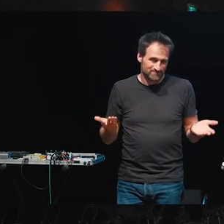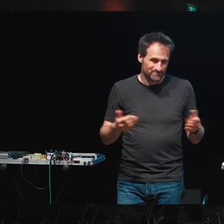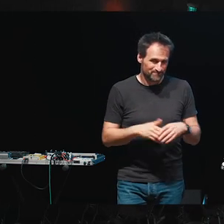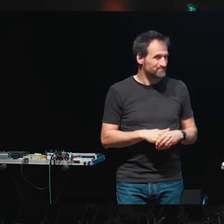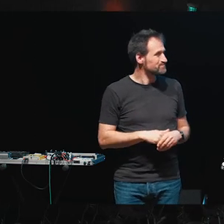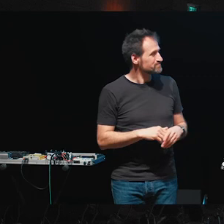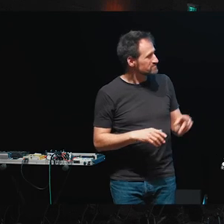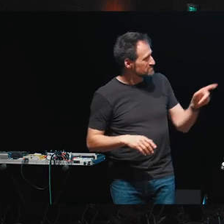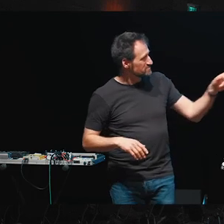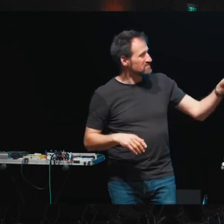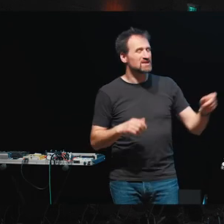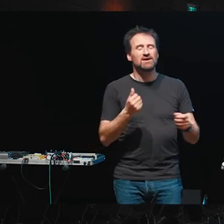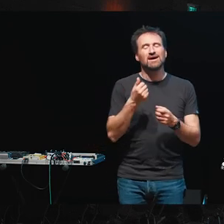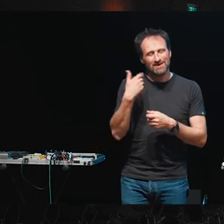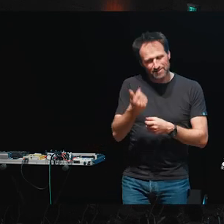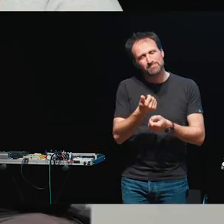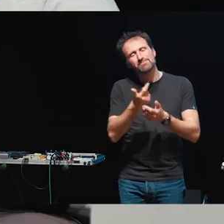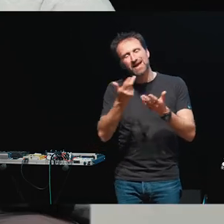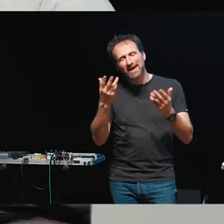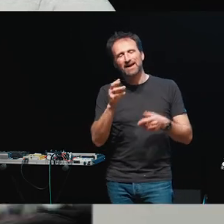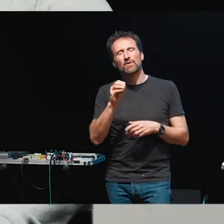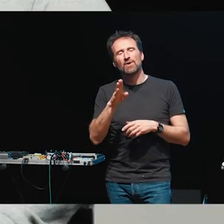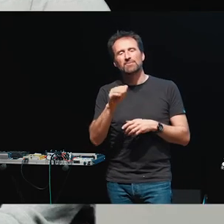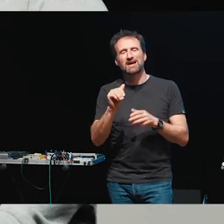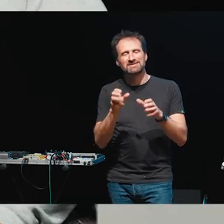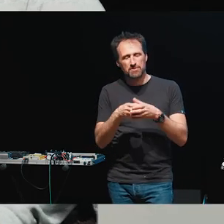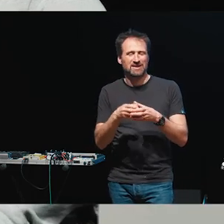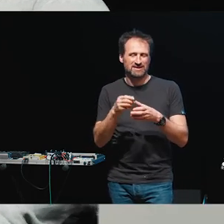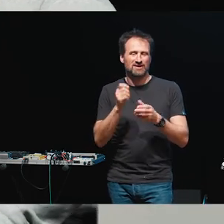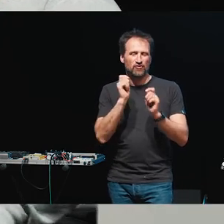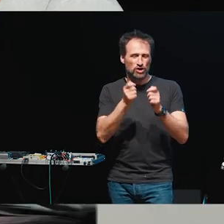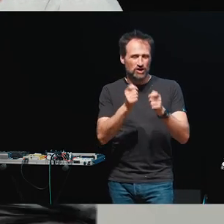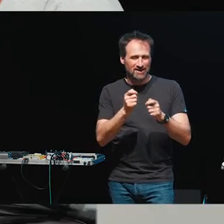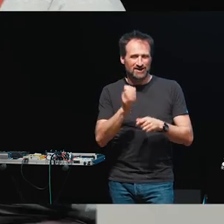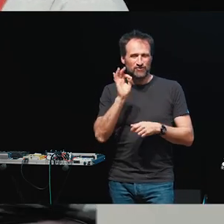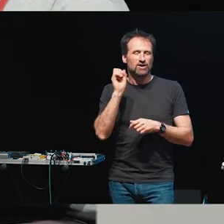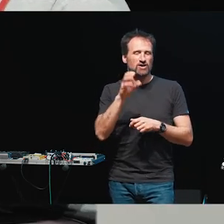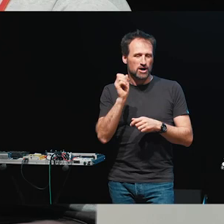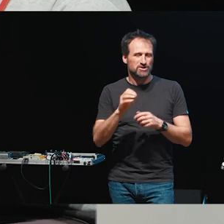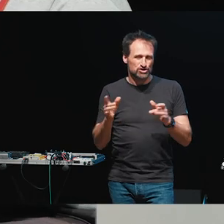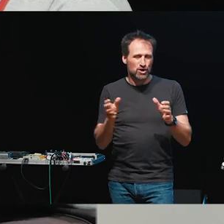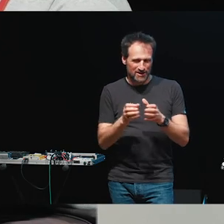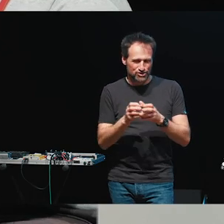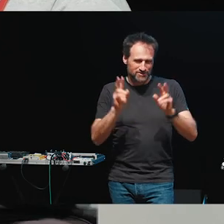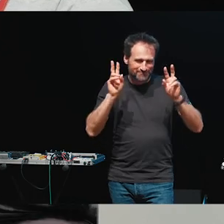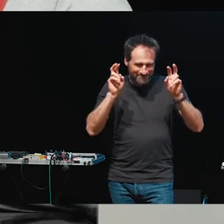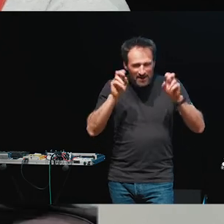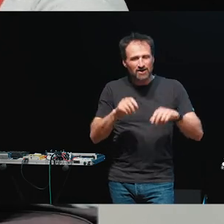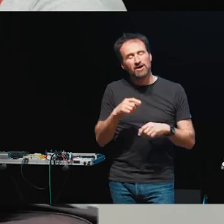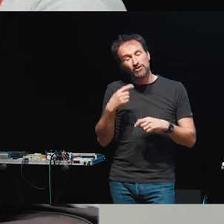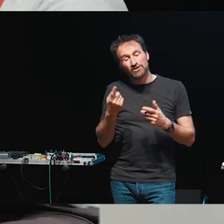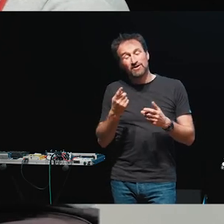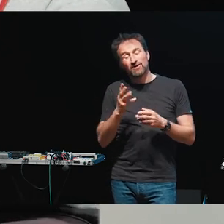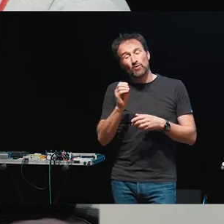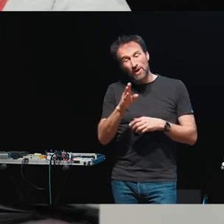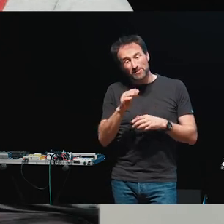There are multiple WebAssembly proposals which you could think of as garbage collection. So right now, if you want to have a reference from WebAssembly to